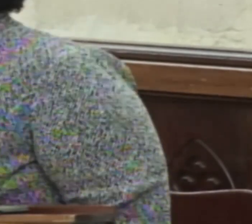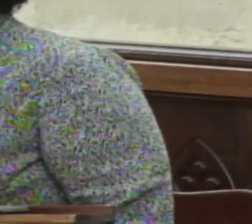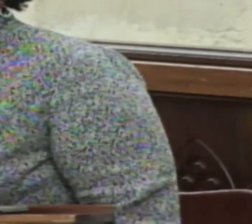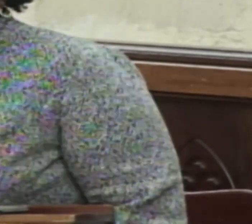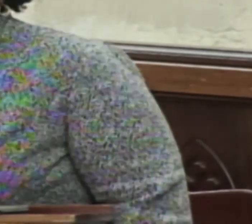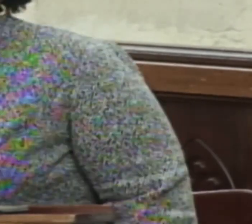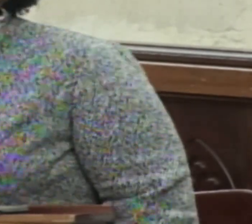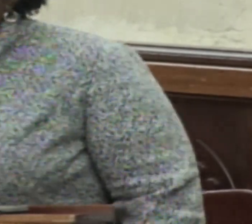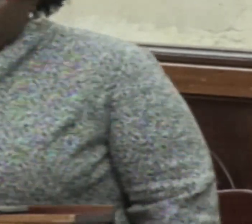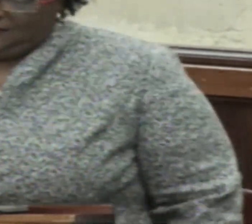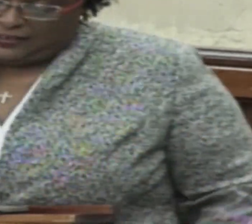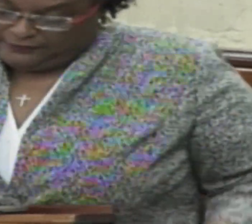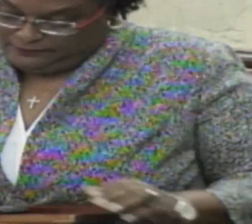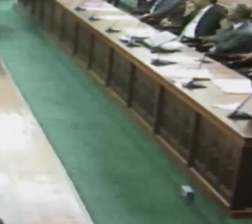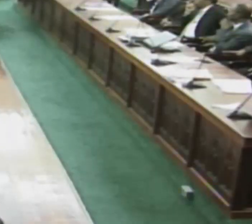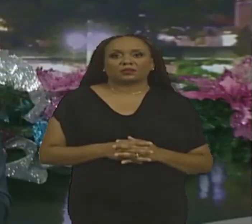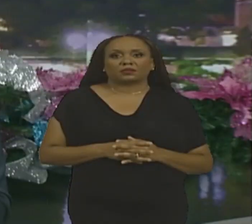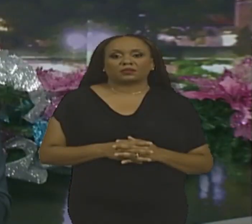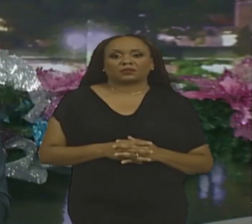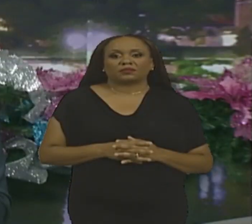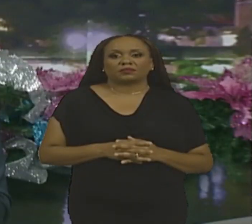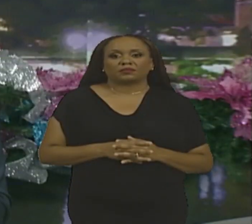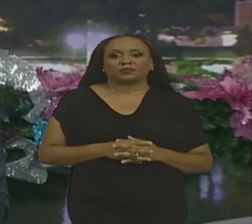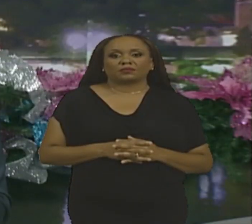health laboratories, because they're going to make you sick.